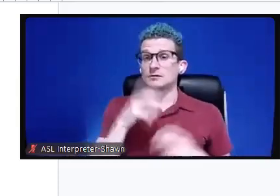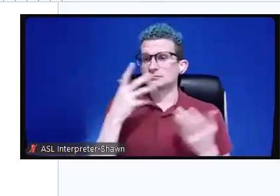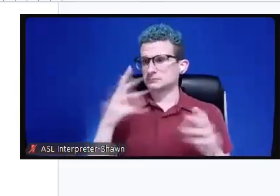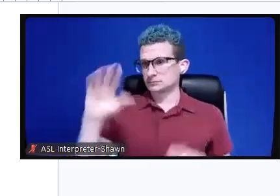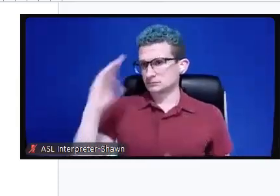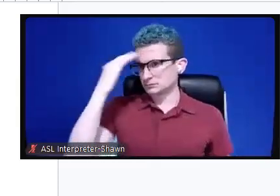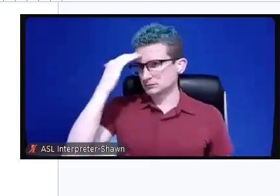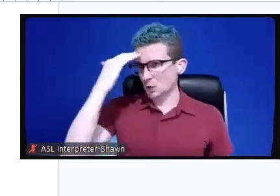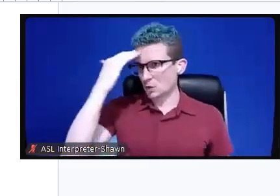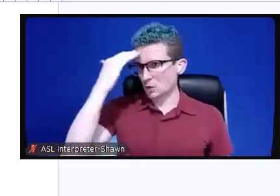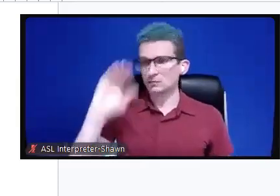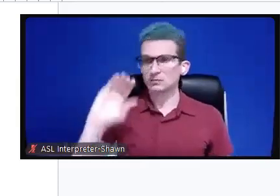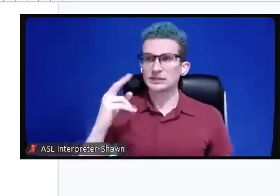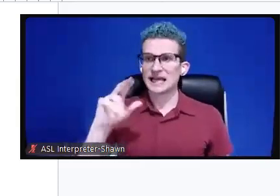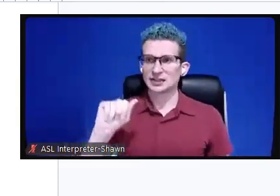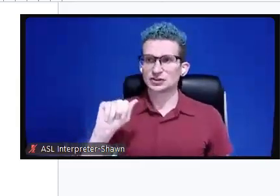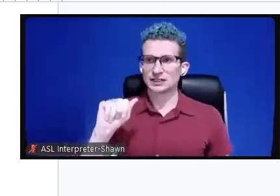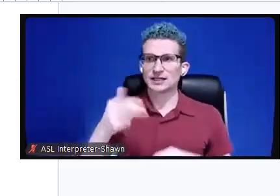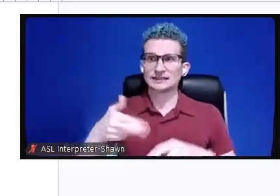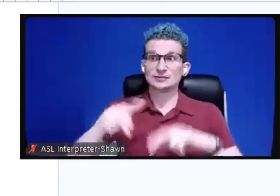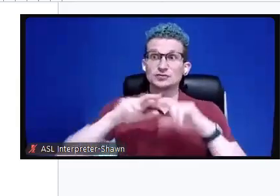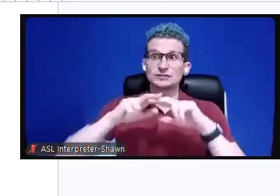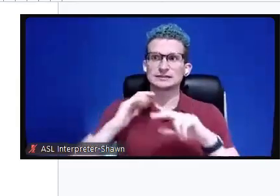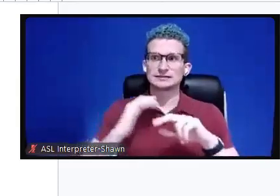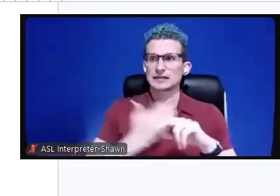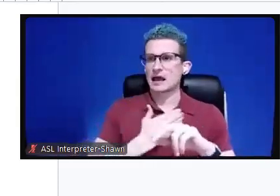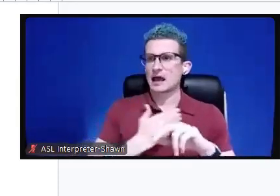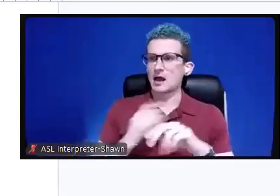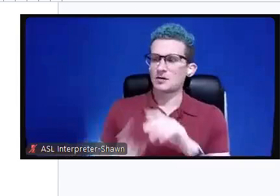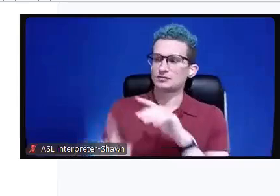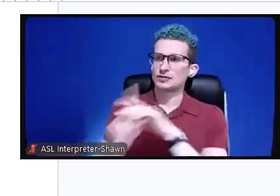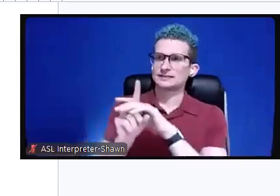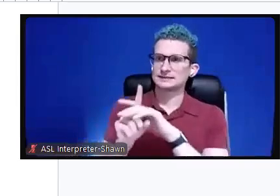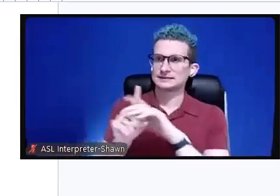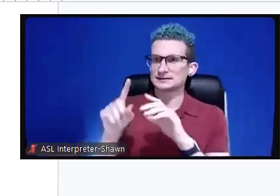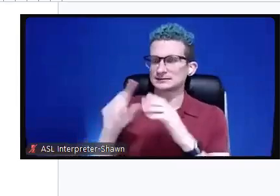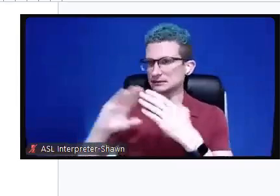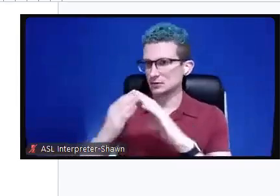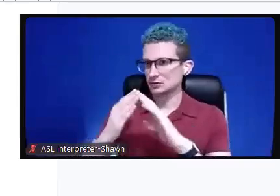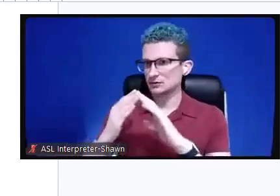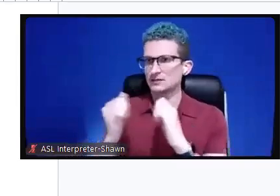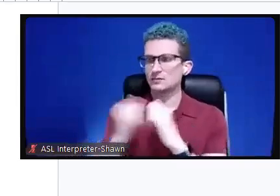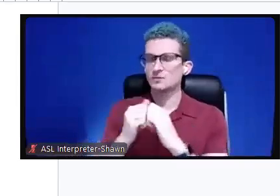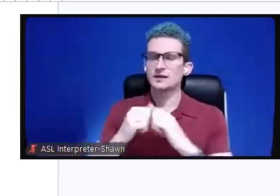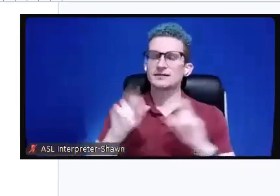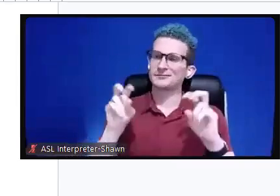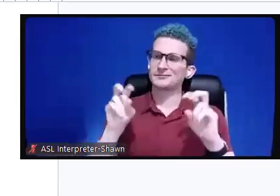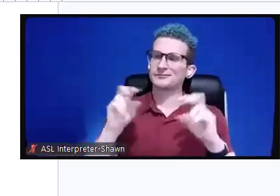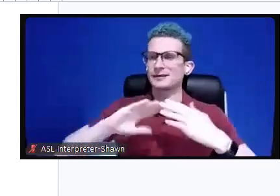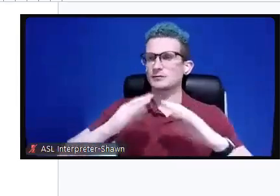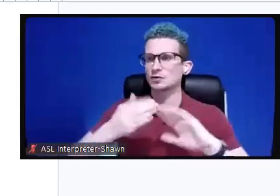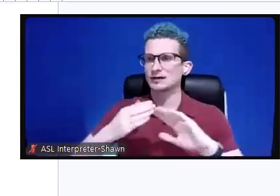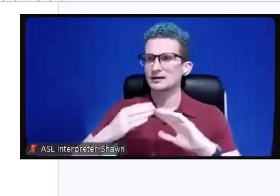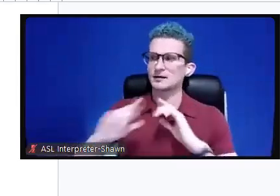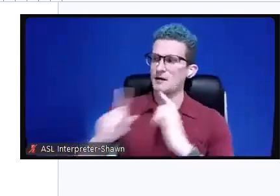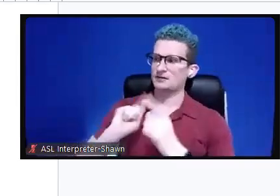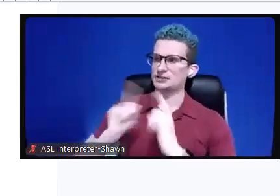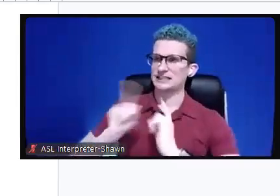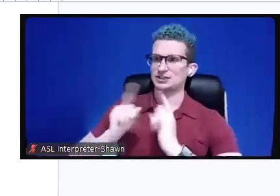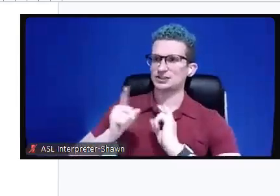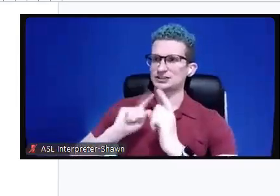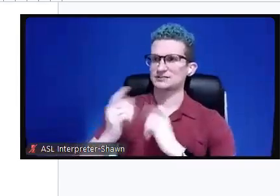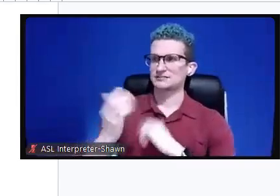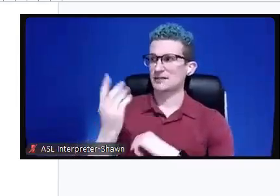really increased our presence out in the community with the community conversations that we had last fall. We